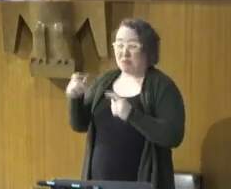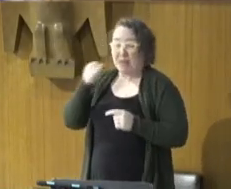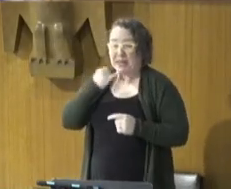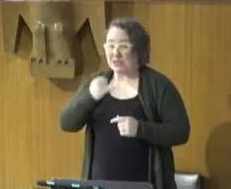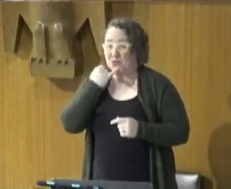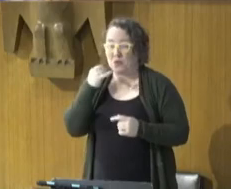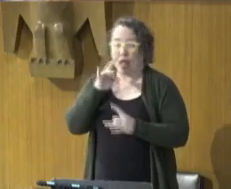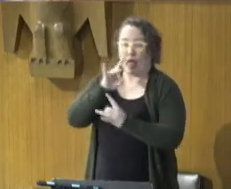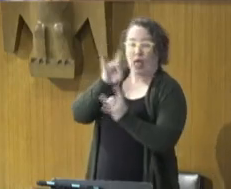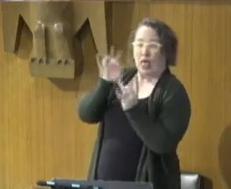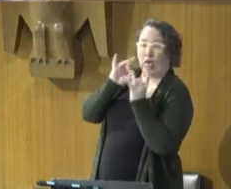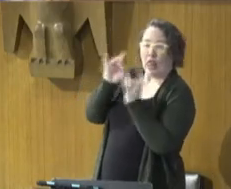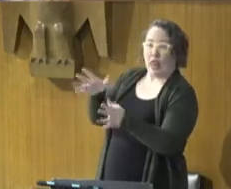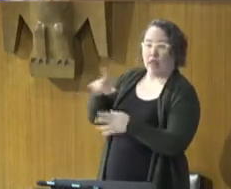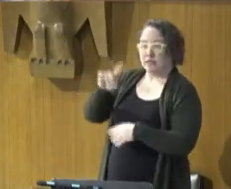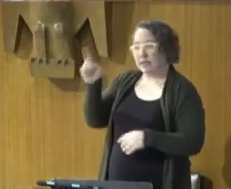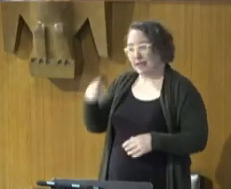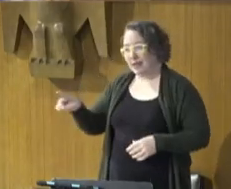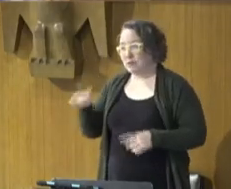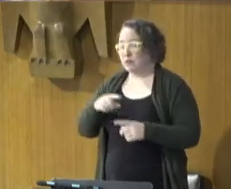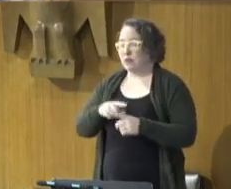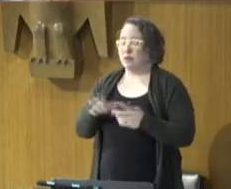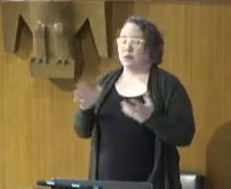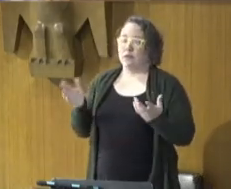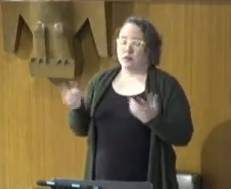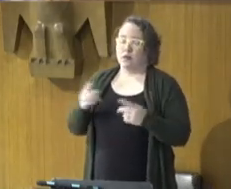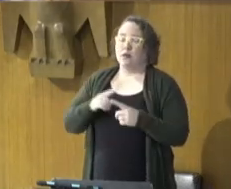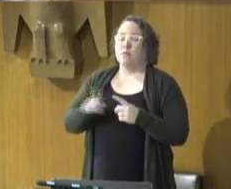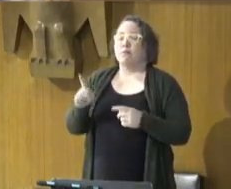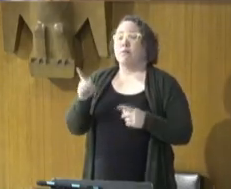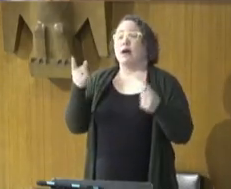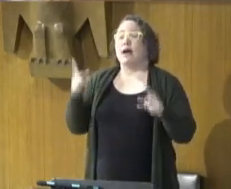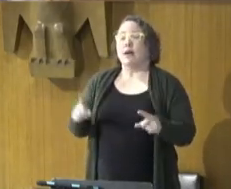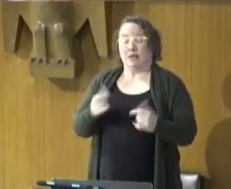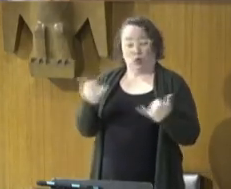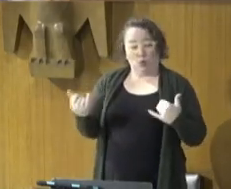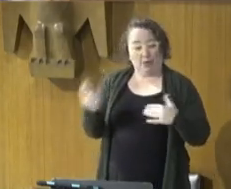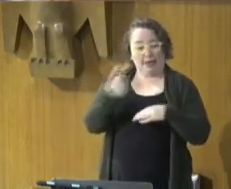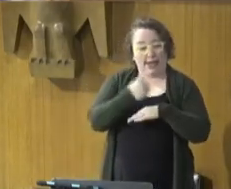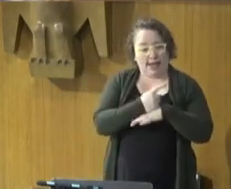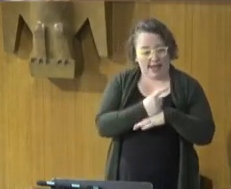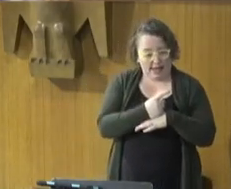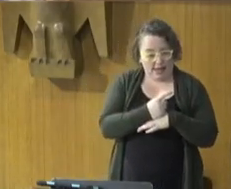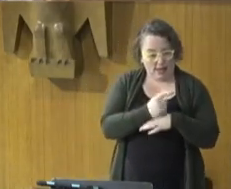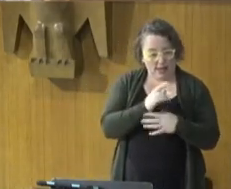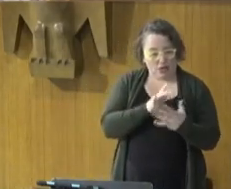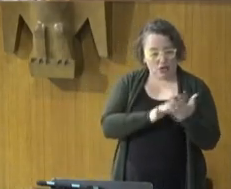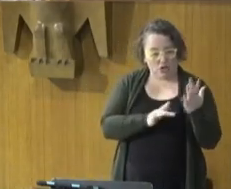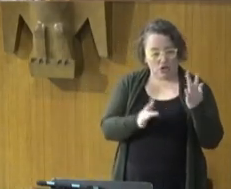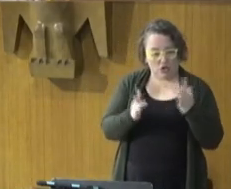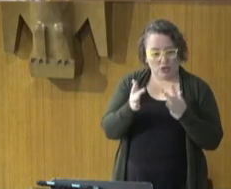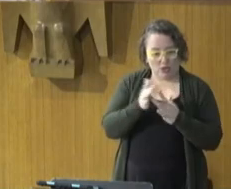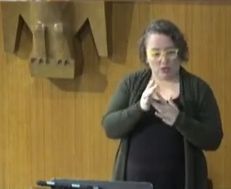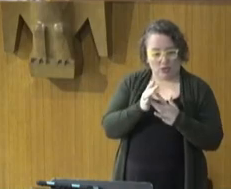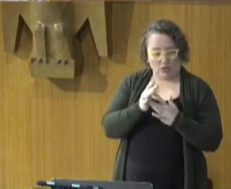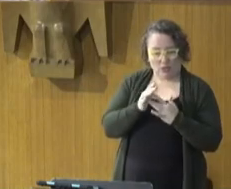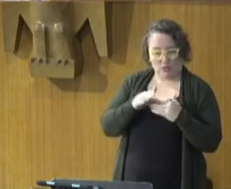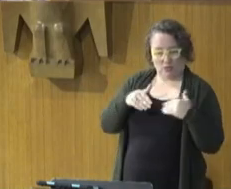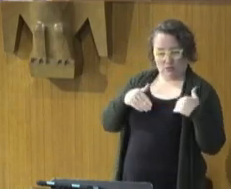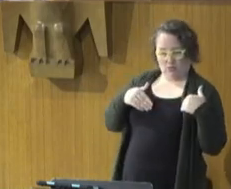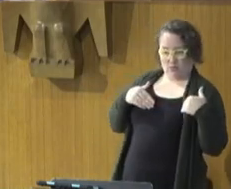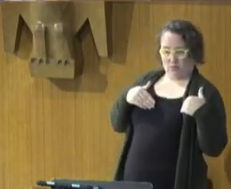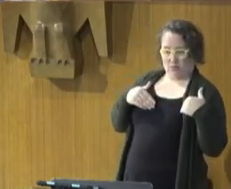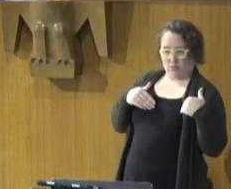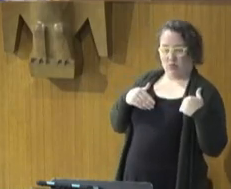reviles tax collectors. But in our Scripture passage for today, a Canaanite woman comes to Jesus,